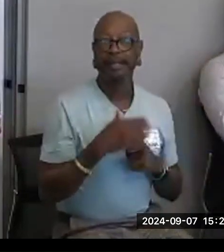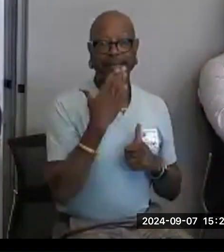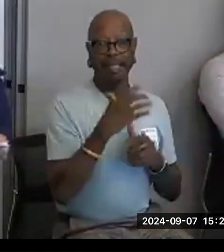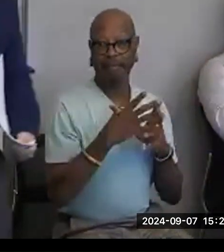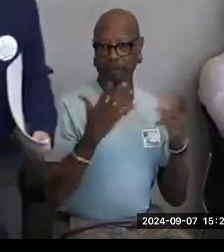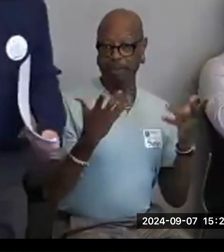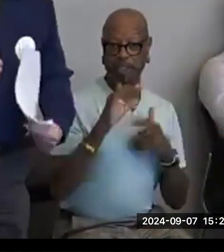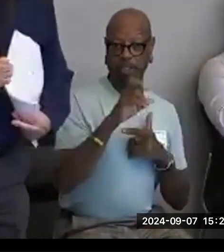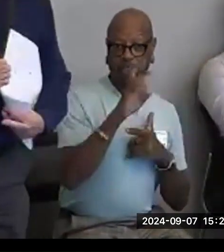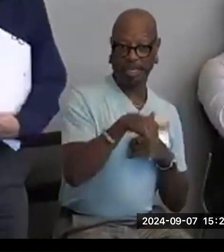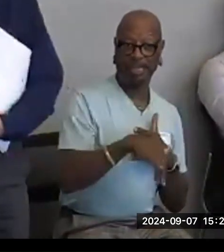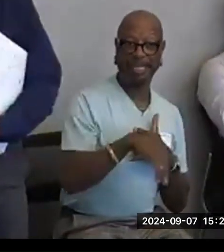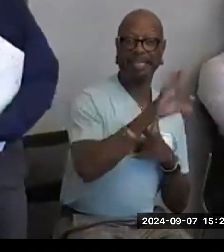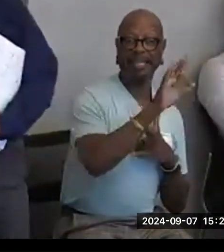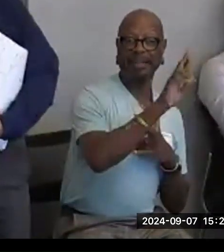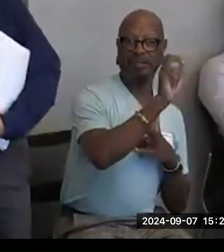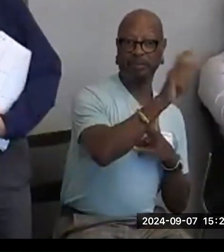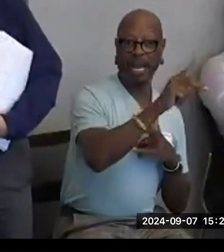much, Jerry, Frank.